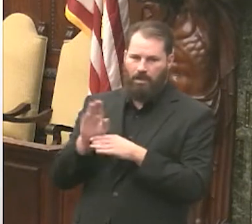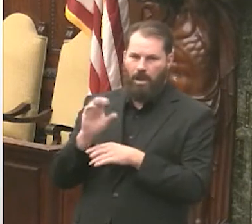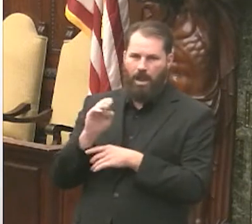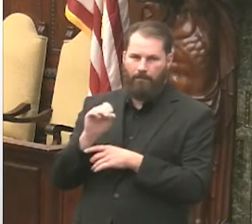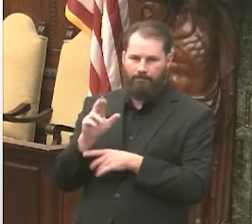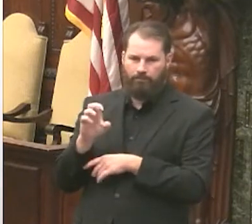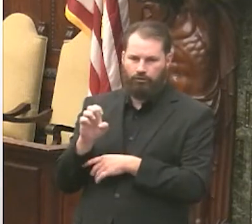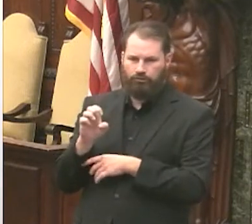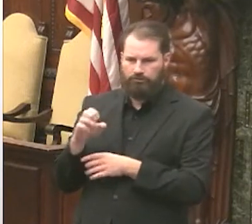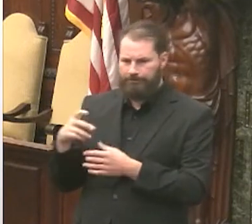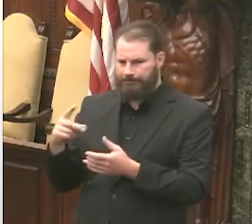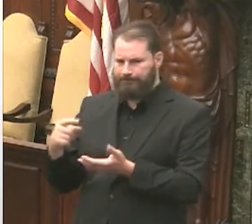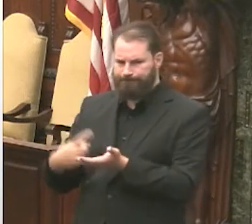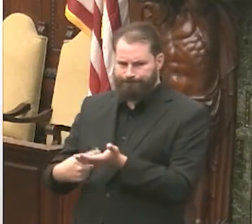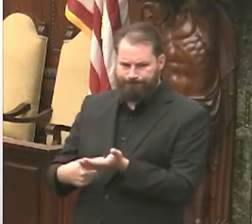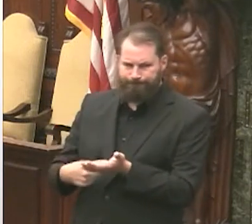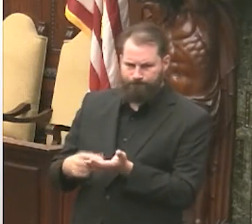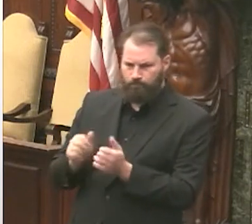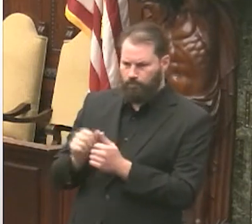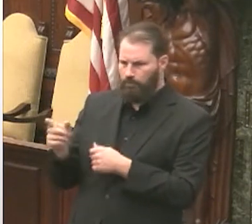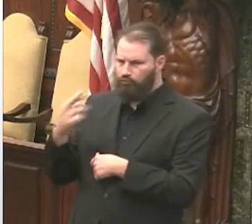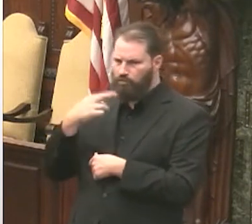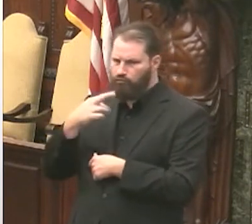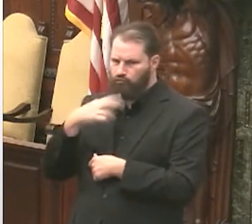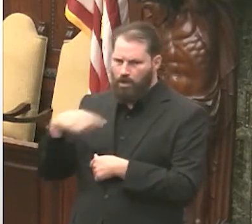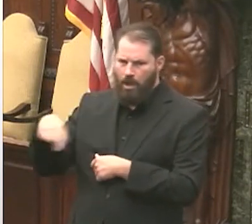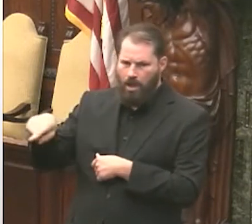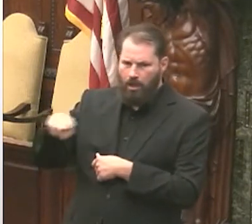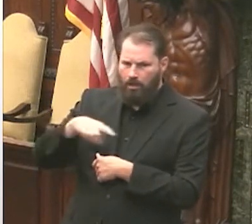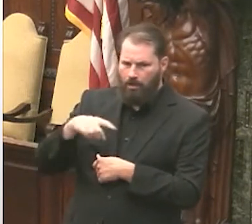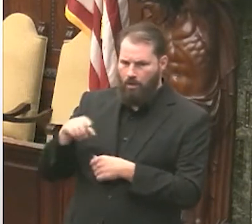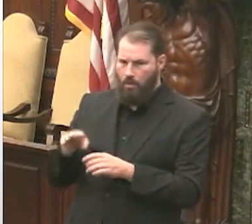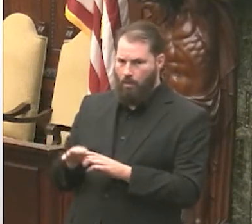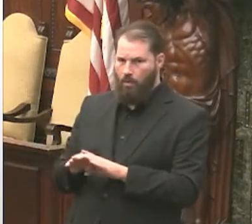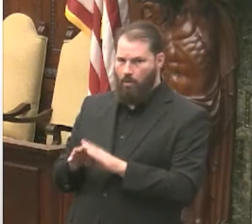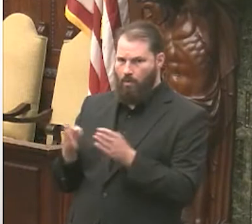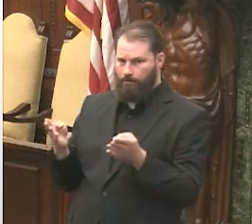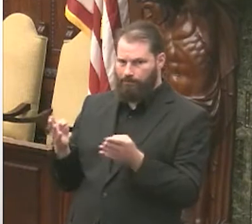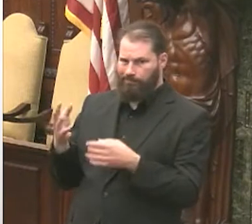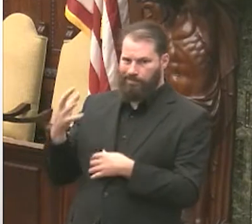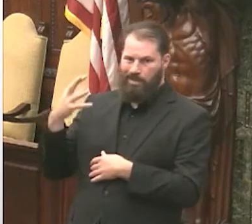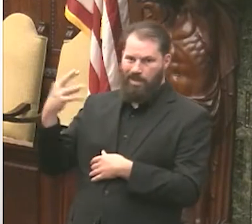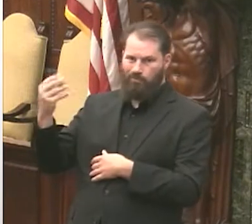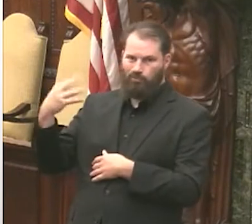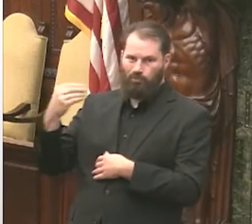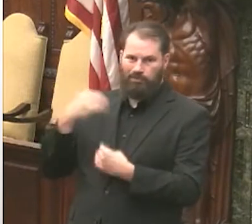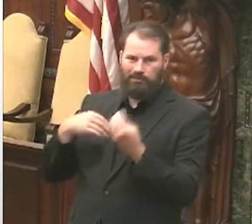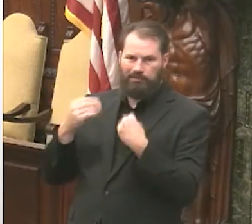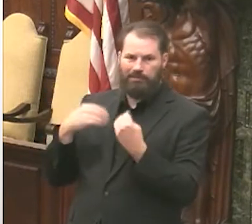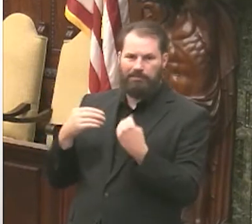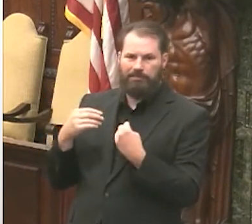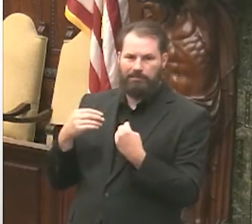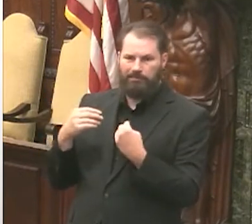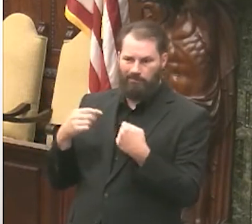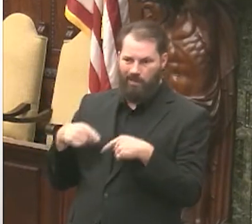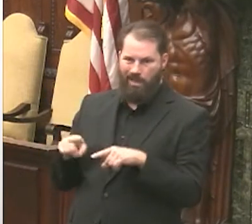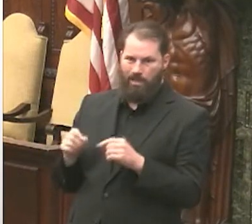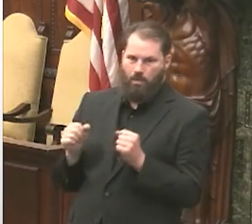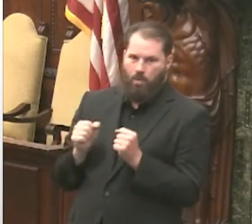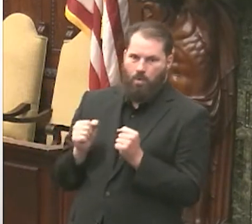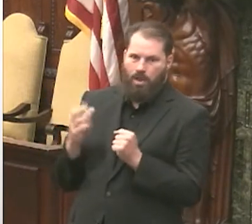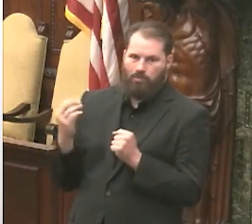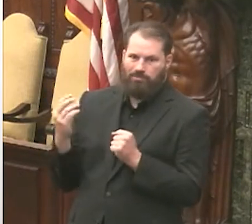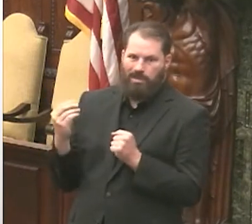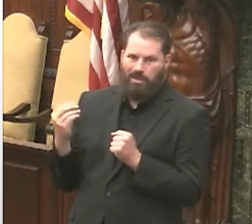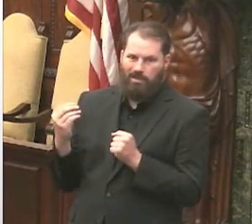about ways that we can make it easier for restaurants to offer outdoor dining as the weather gets colder. I think that's an excellent idea, and we would be